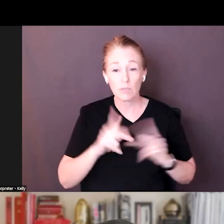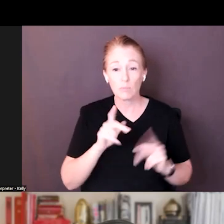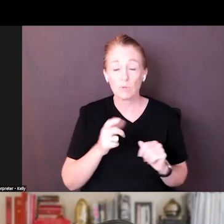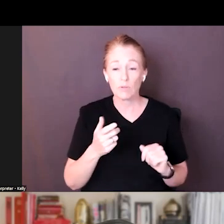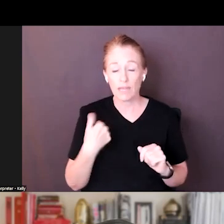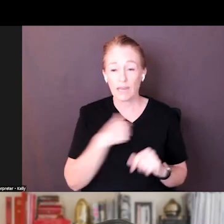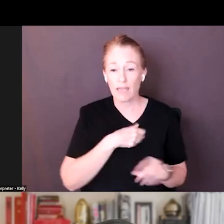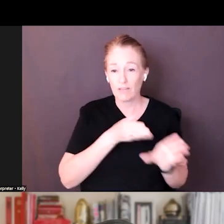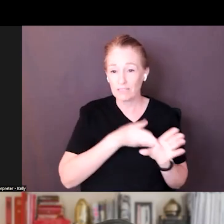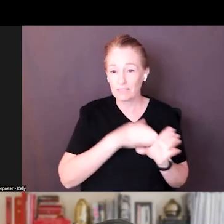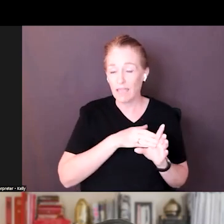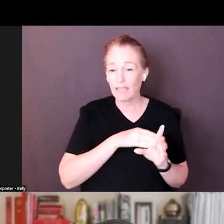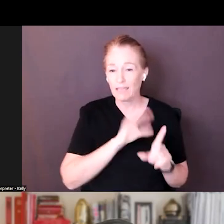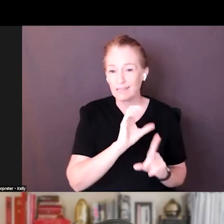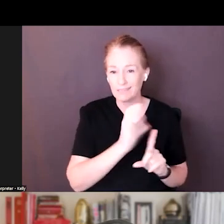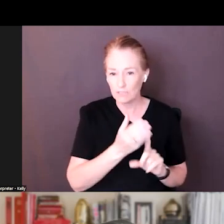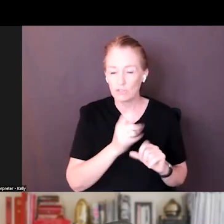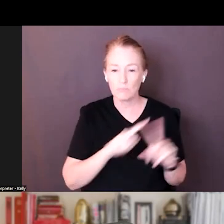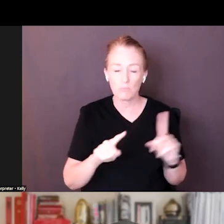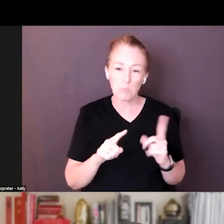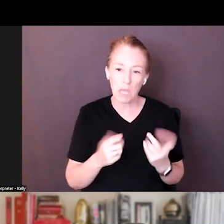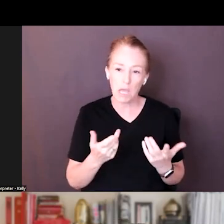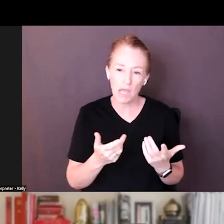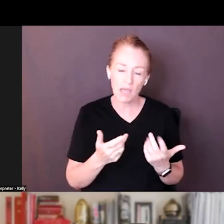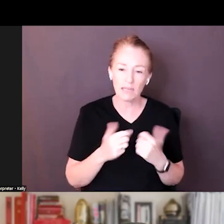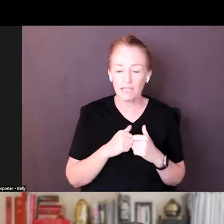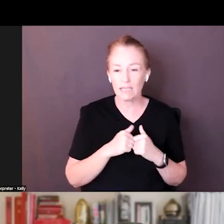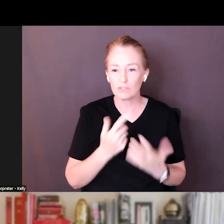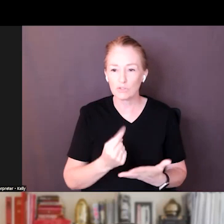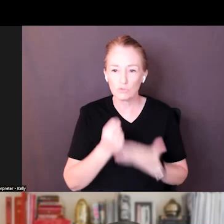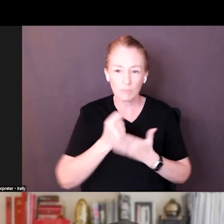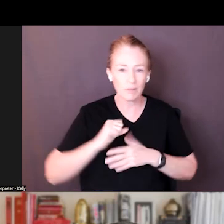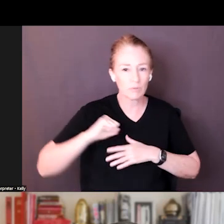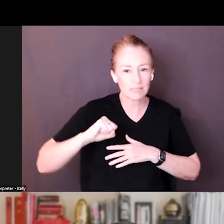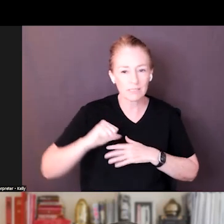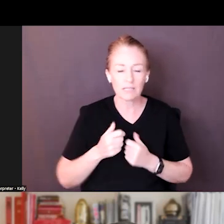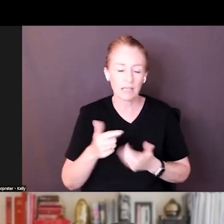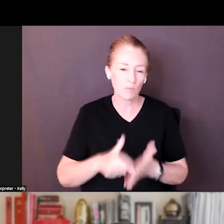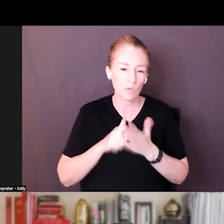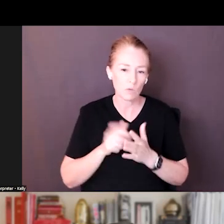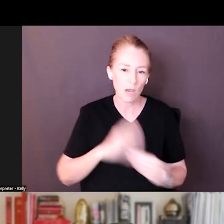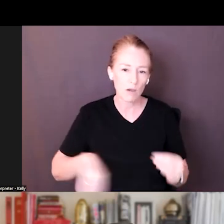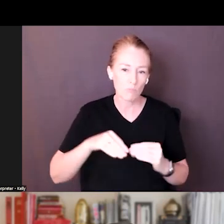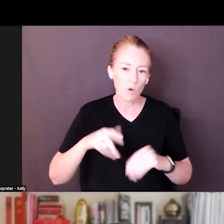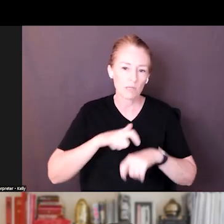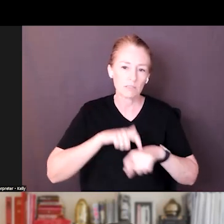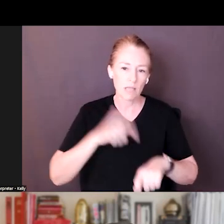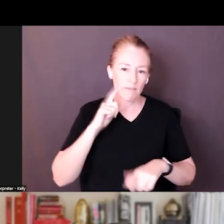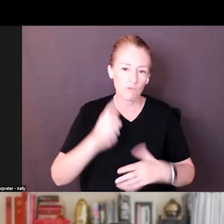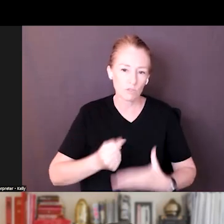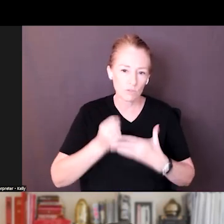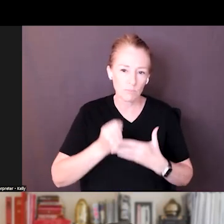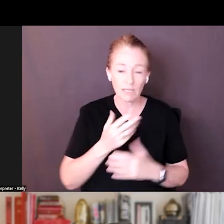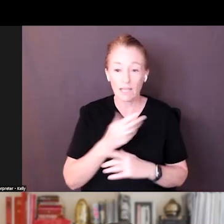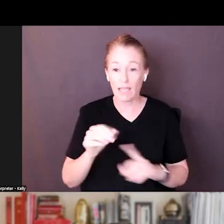psychiatric condition, but it's one that is relatively treatment resistant, likely to require a fairly long period of time to treat. And the person's